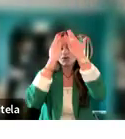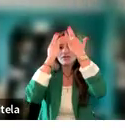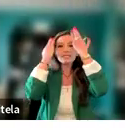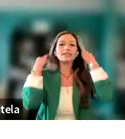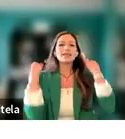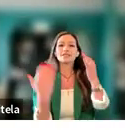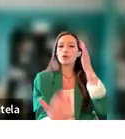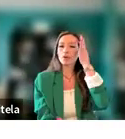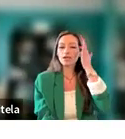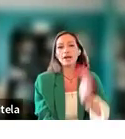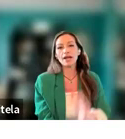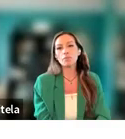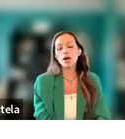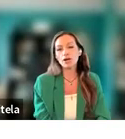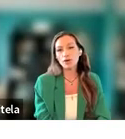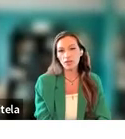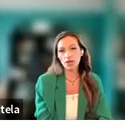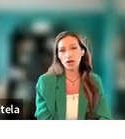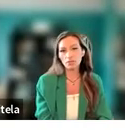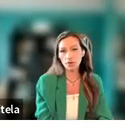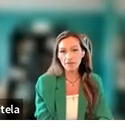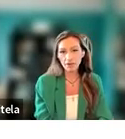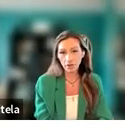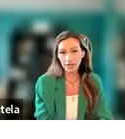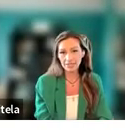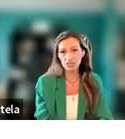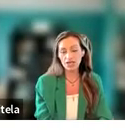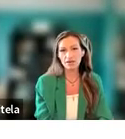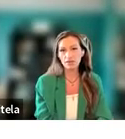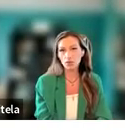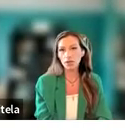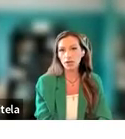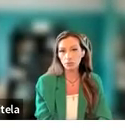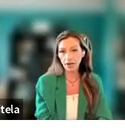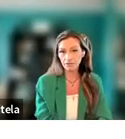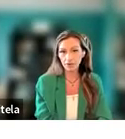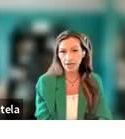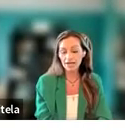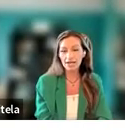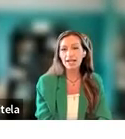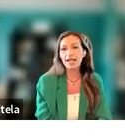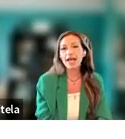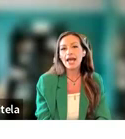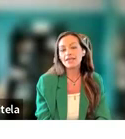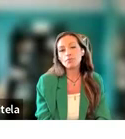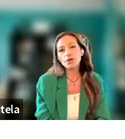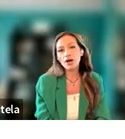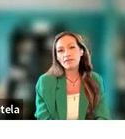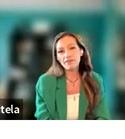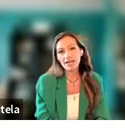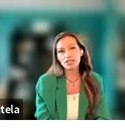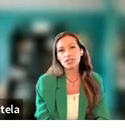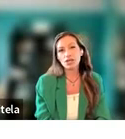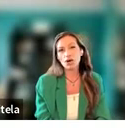And recently, the Sober Curator partnered with a nonprofit organization out of New York called Break Free. And they put